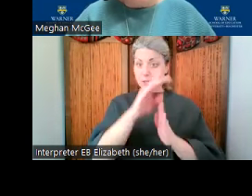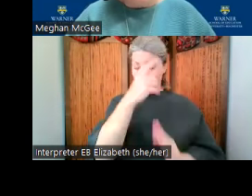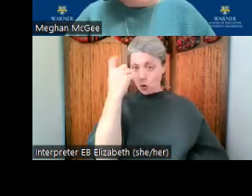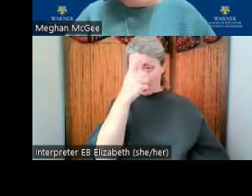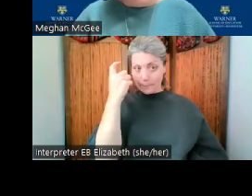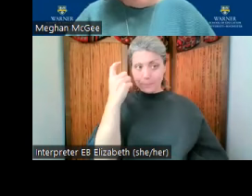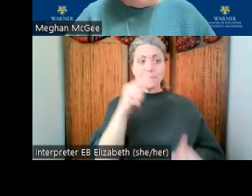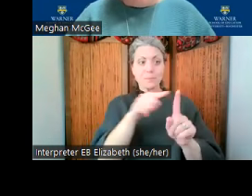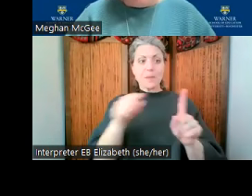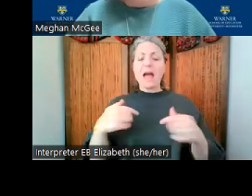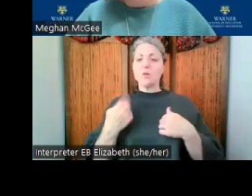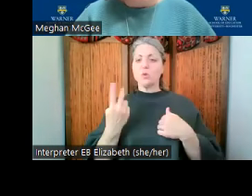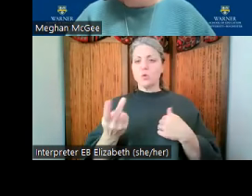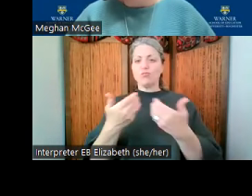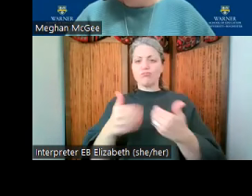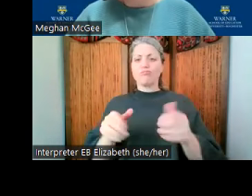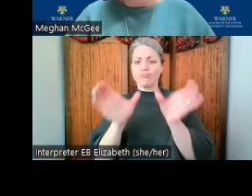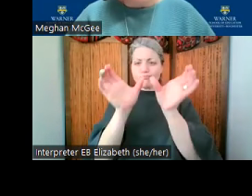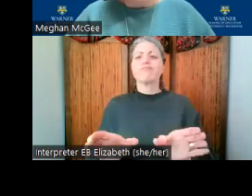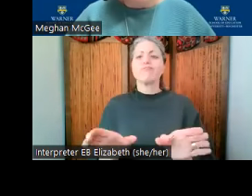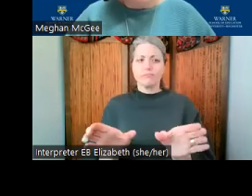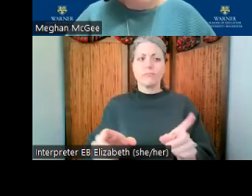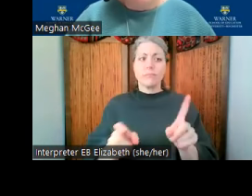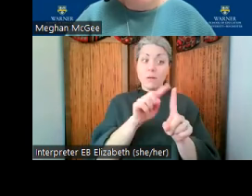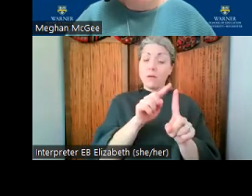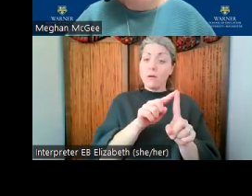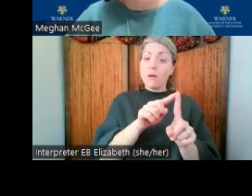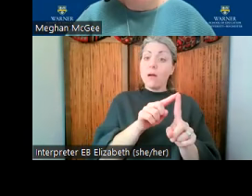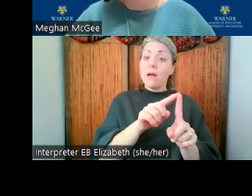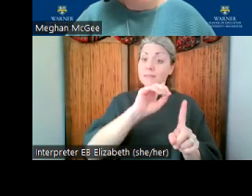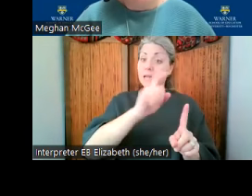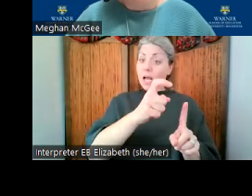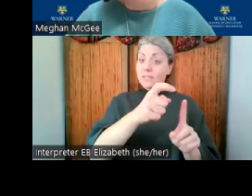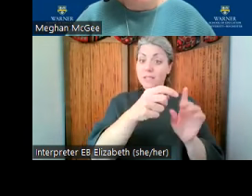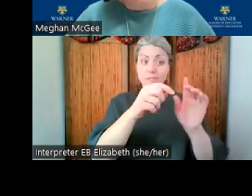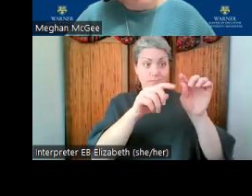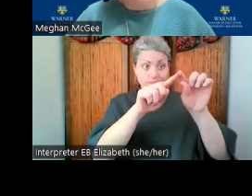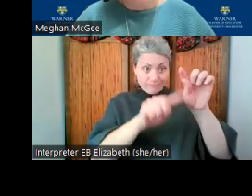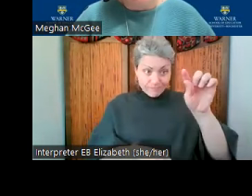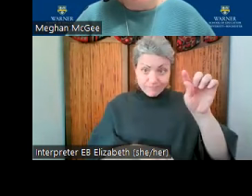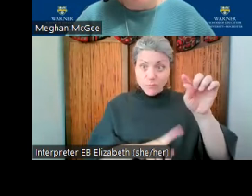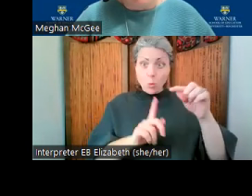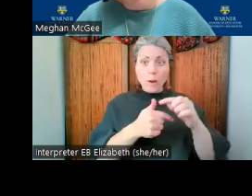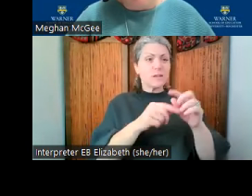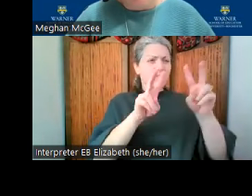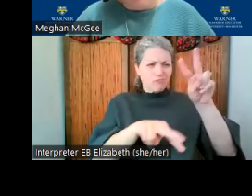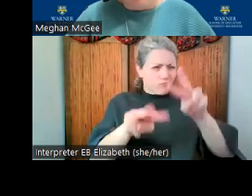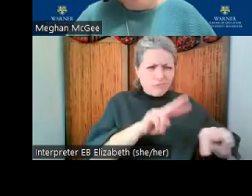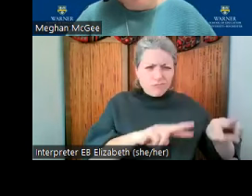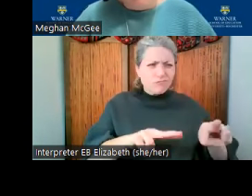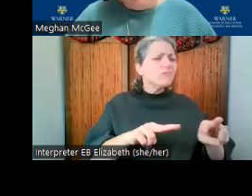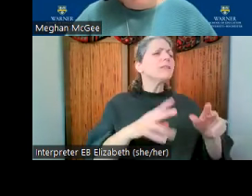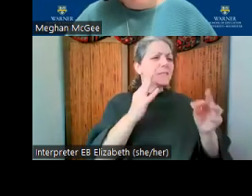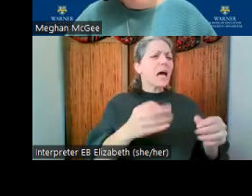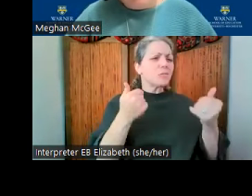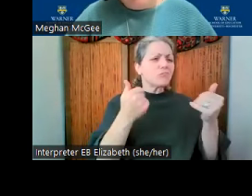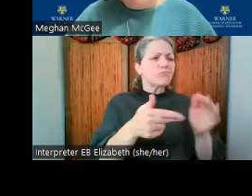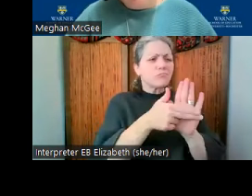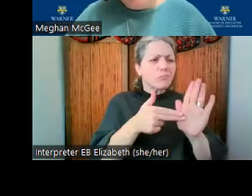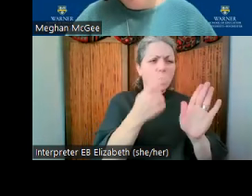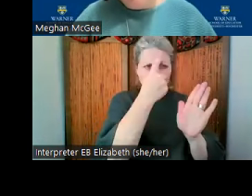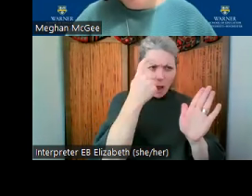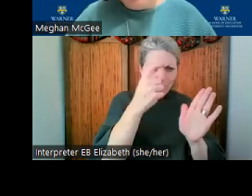the diagnostics, right? So those areas of diagnostic consideration when diagnosing somebody with trauma. And the